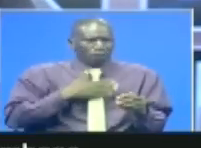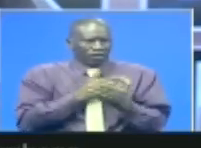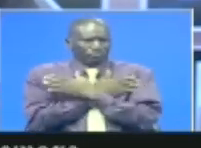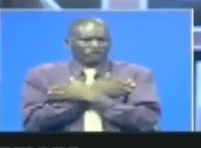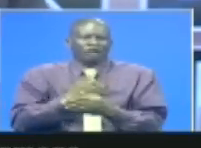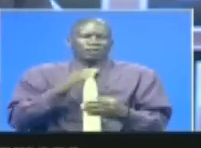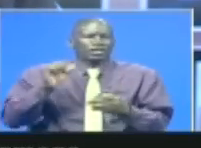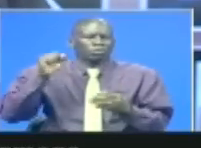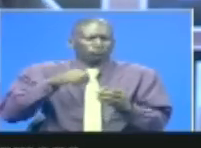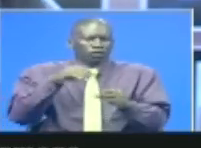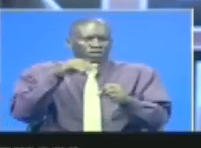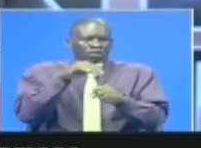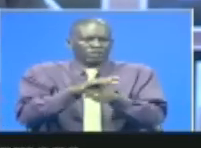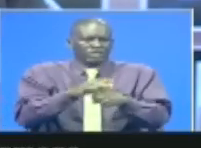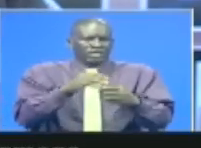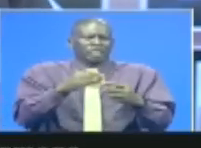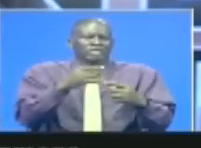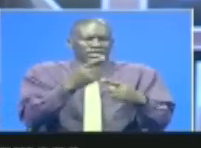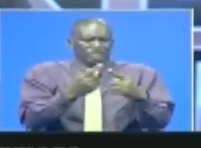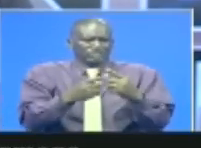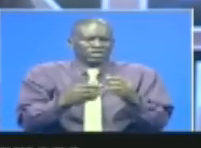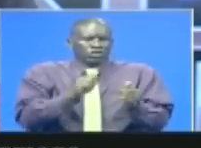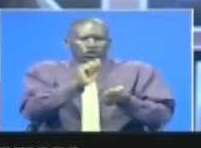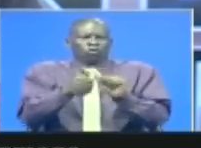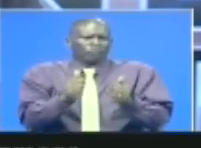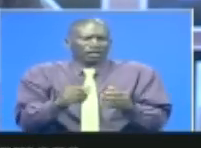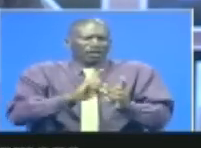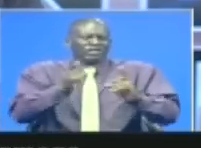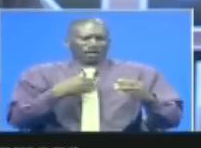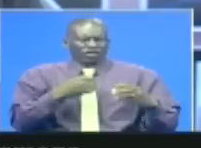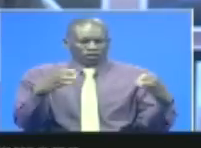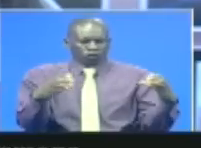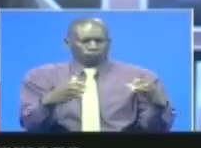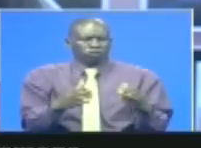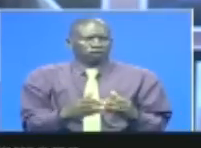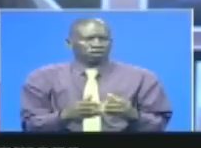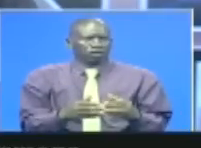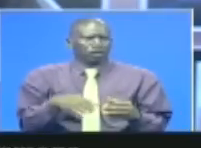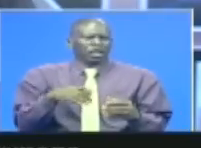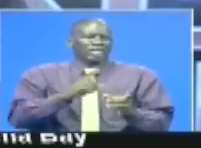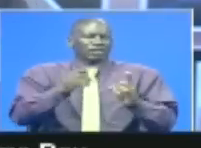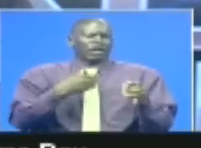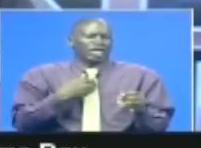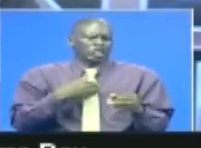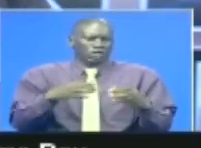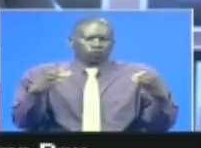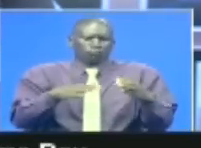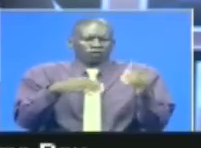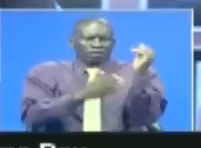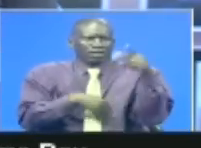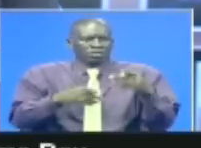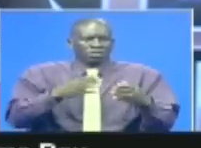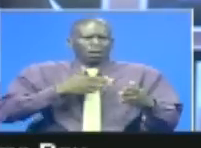for too long. Competitive politics. I've never had a gang. I've never had goons. My